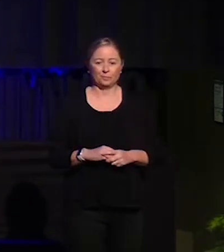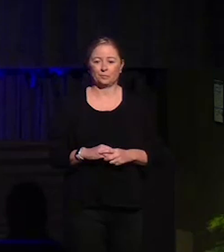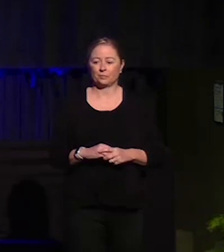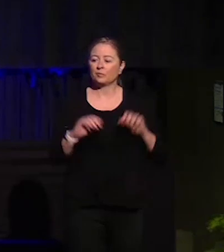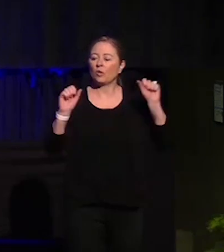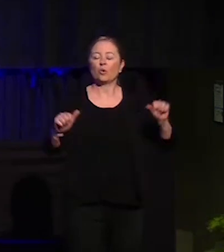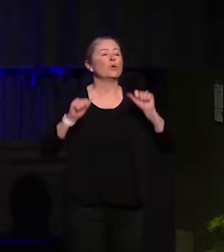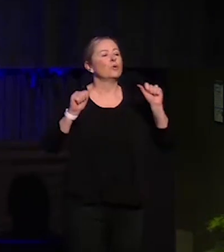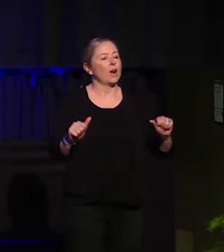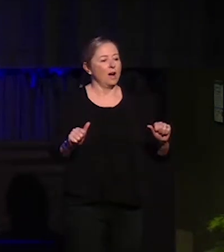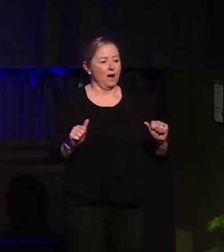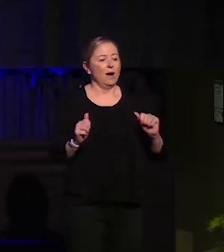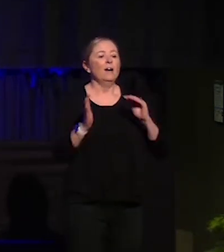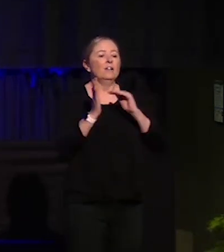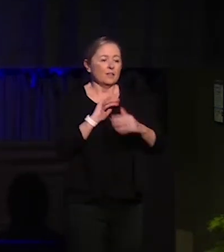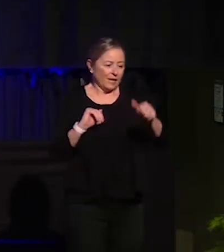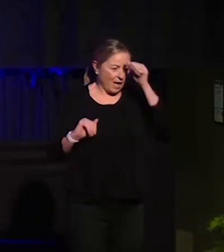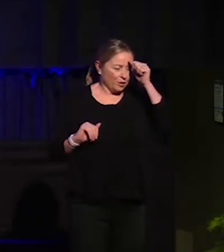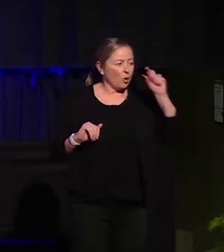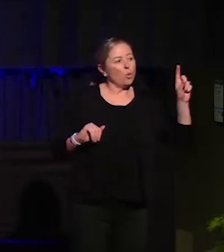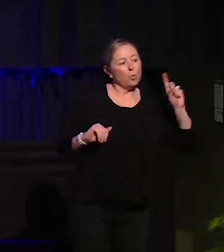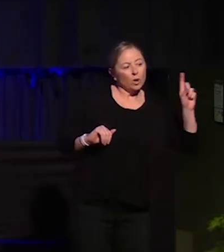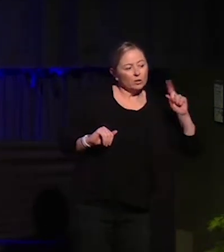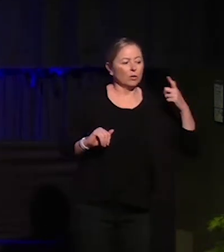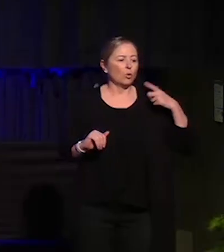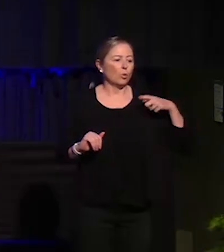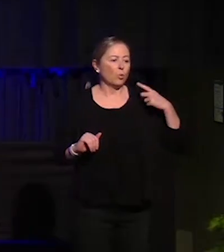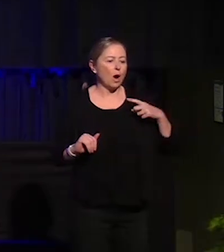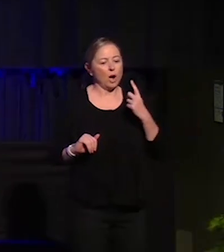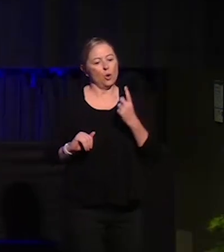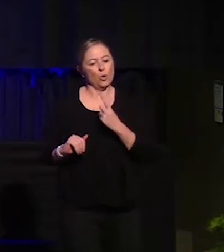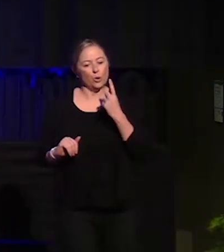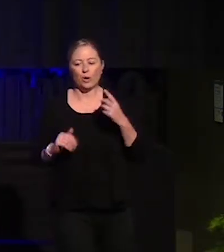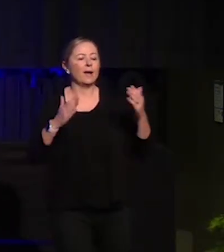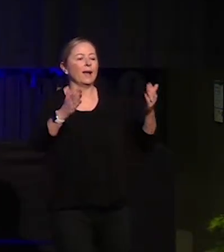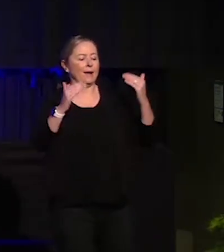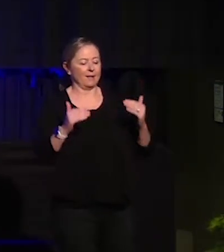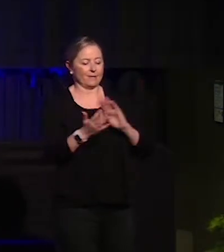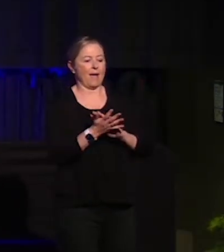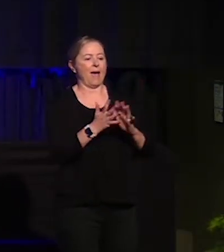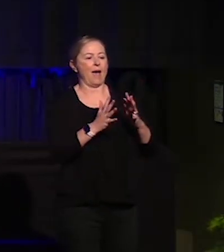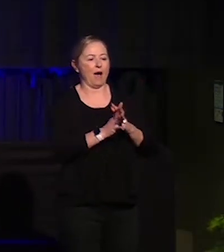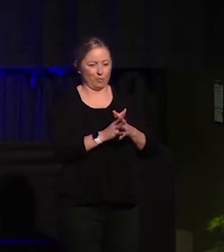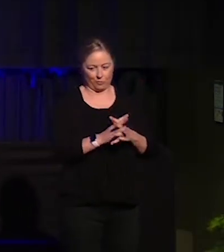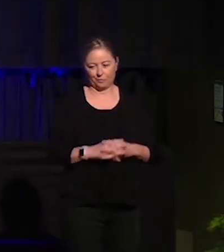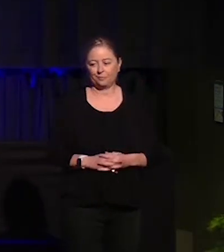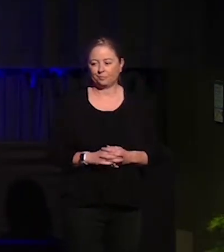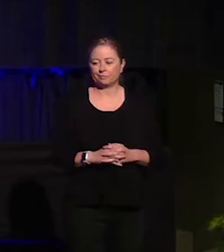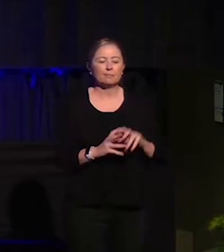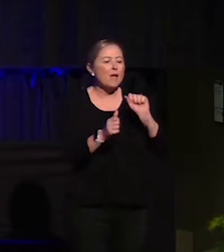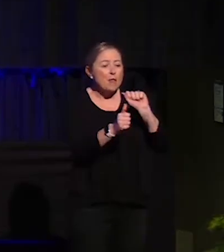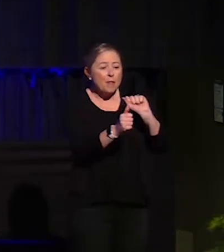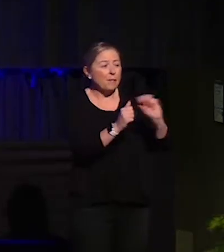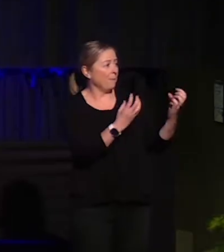All right, so now we know the what, why, and who. What about the how? Now, the best piece of